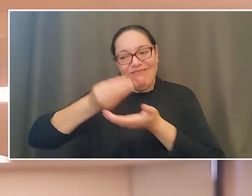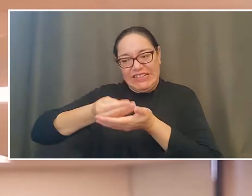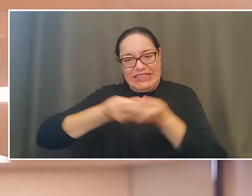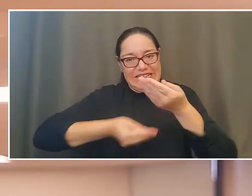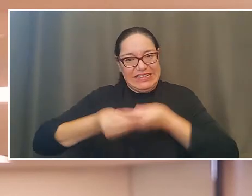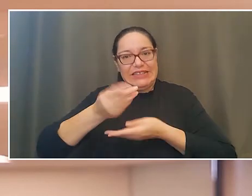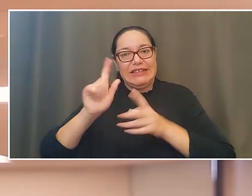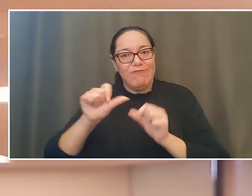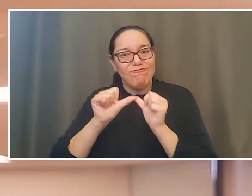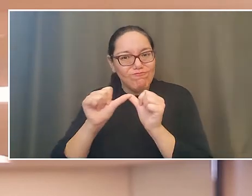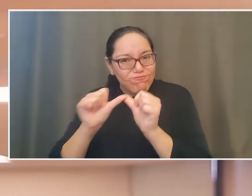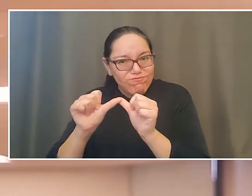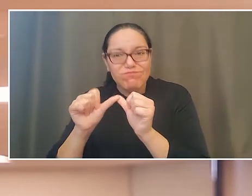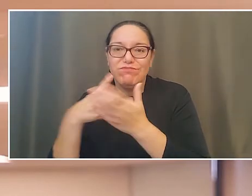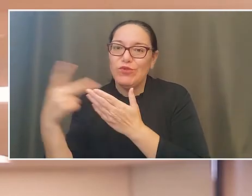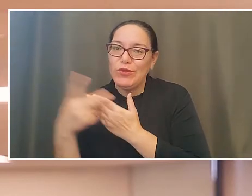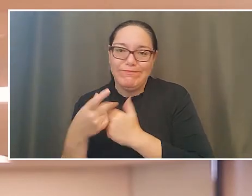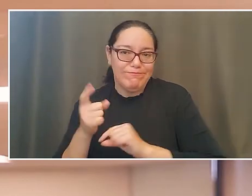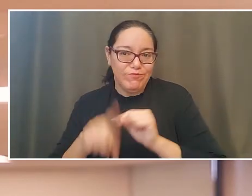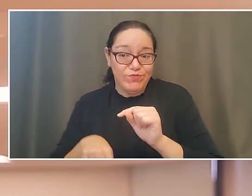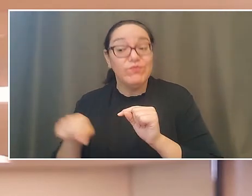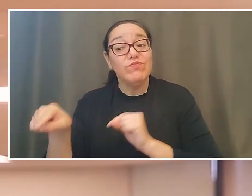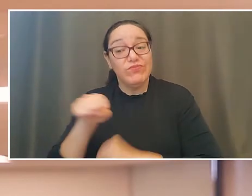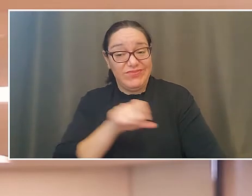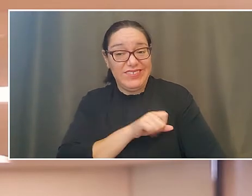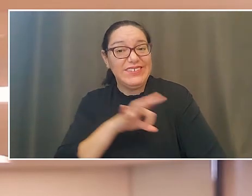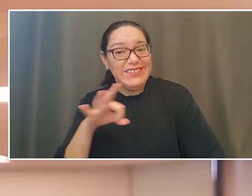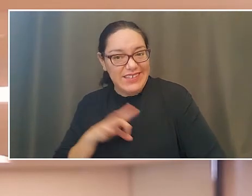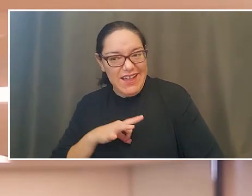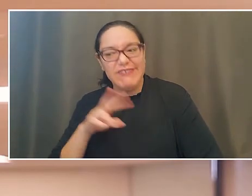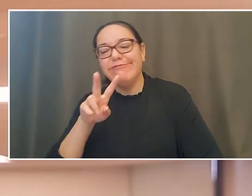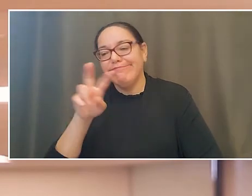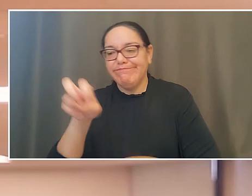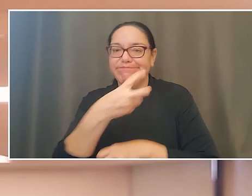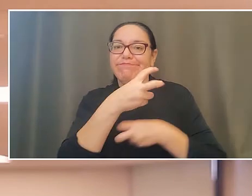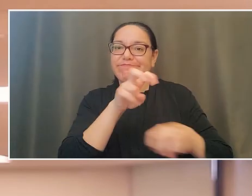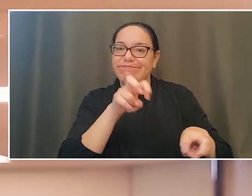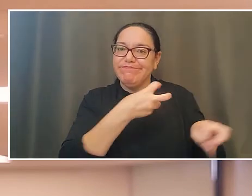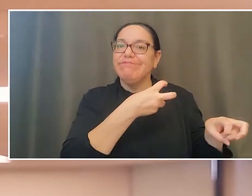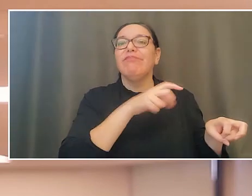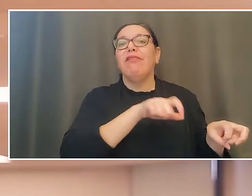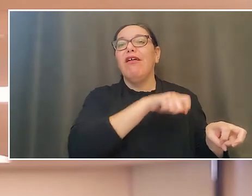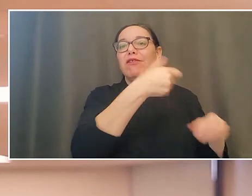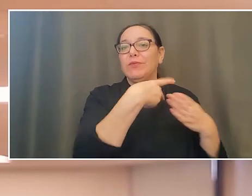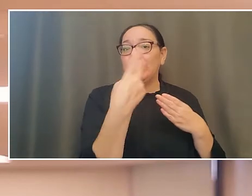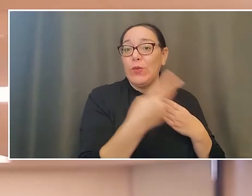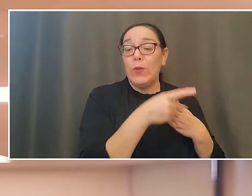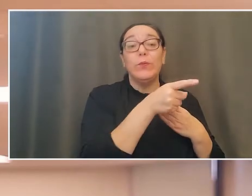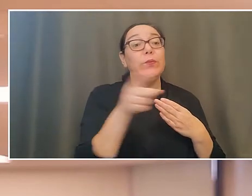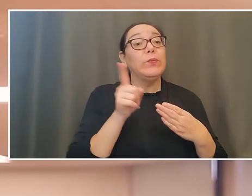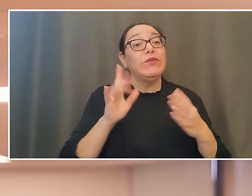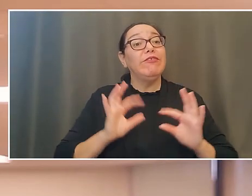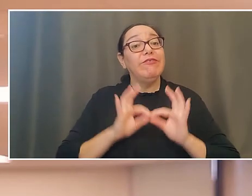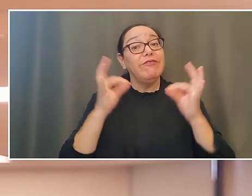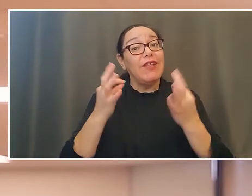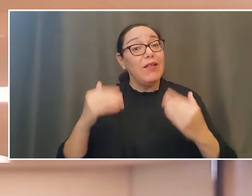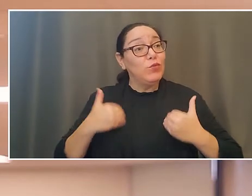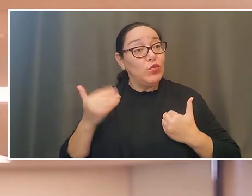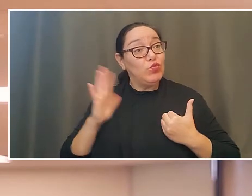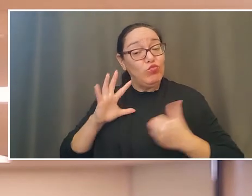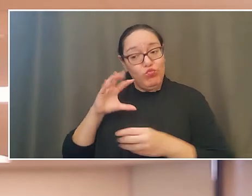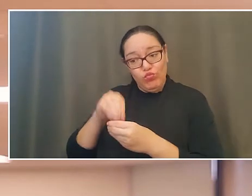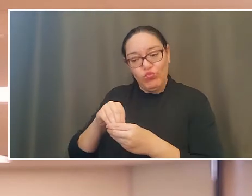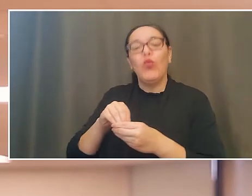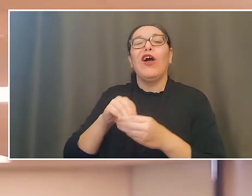program. All staff were reassigned to other programs, and all participating youth and family were linked to alternative